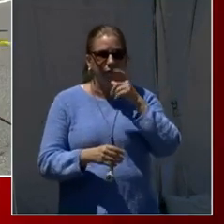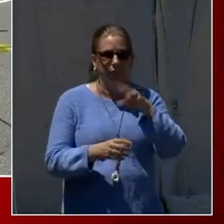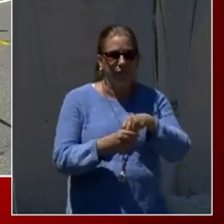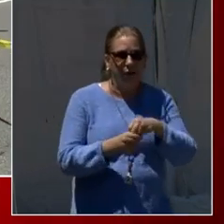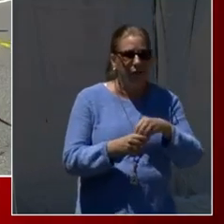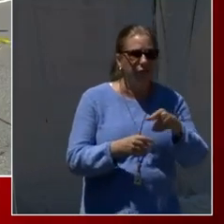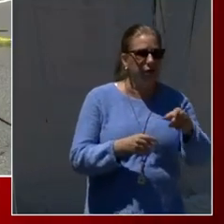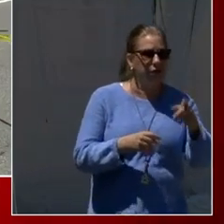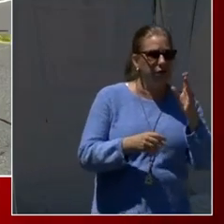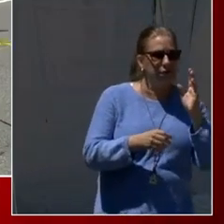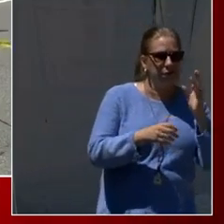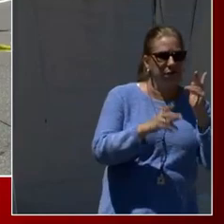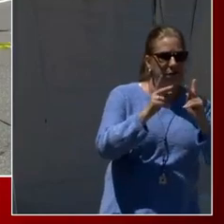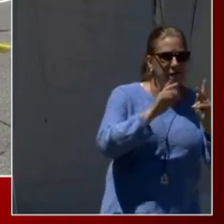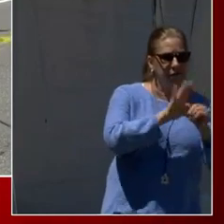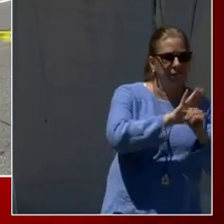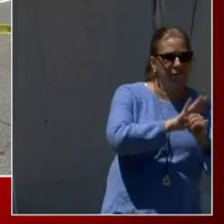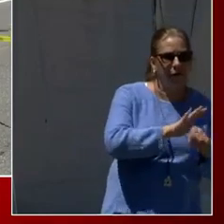again.